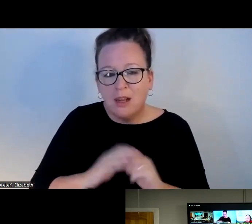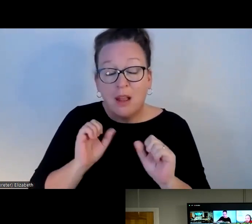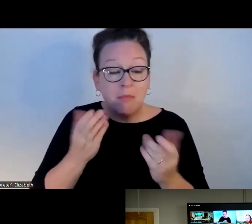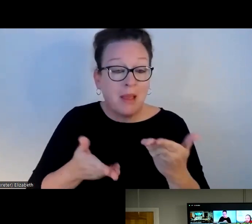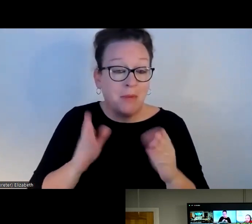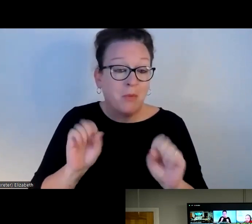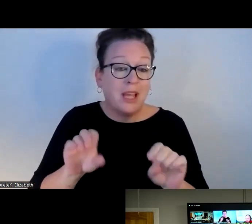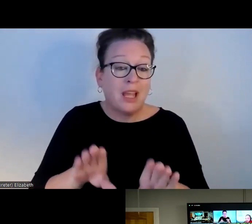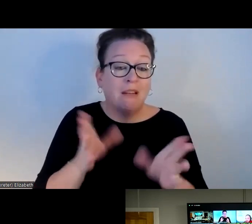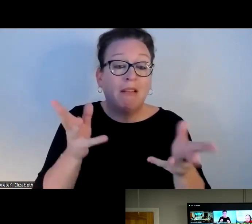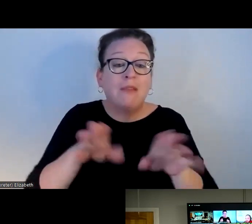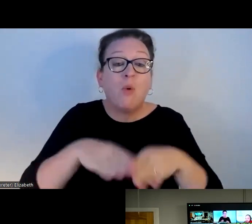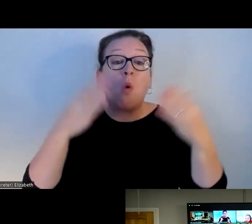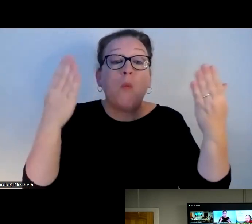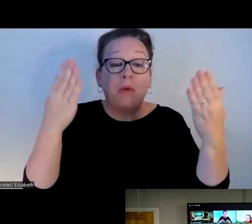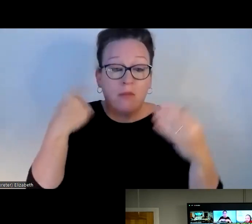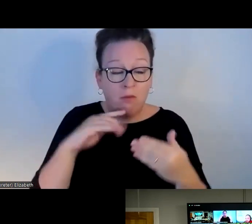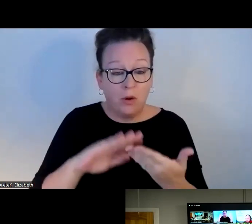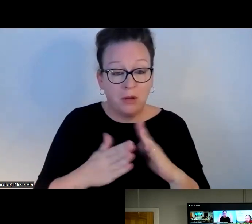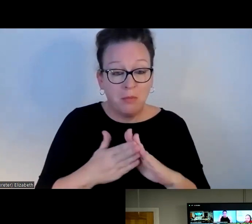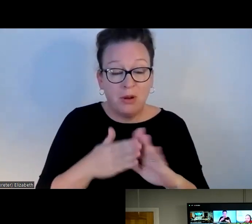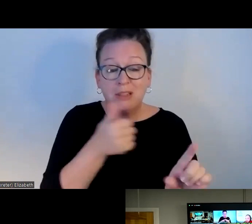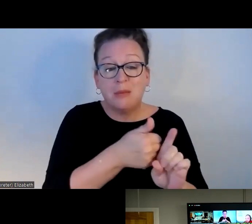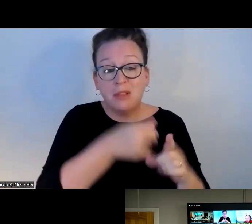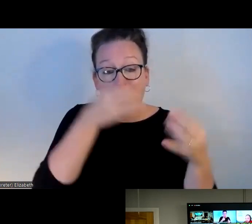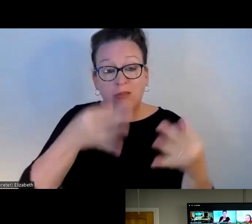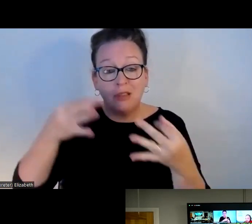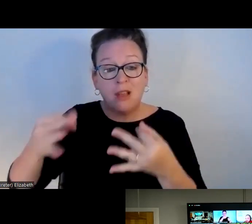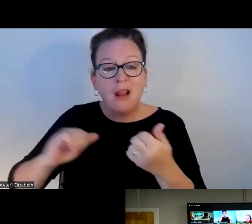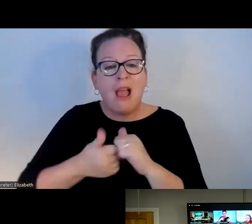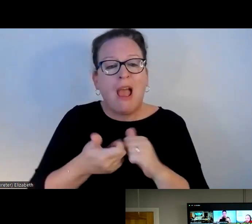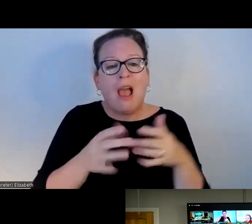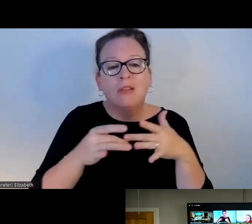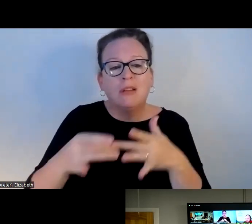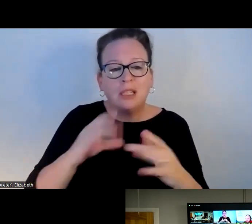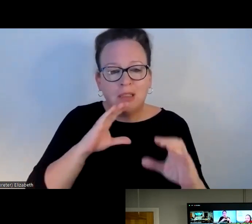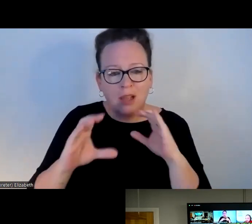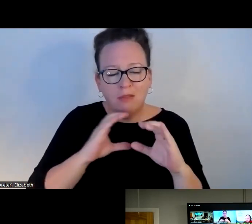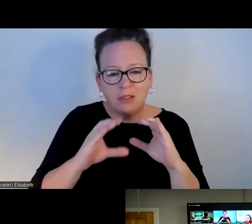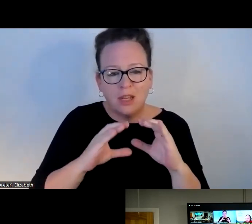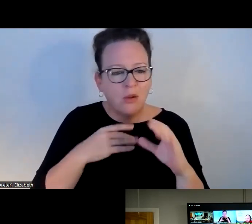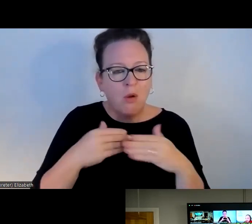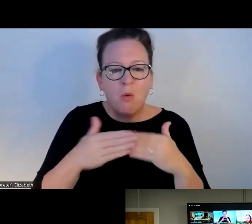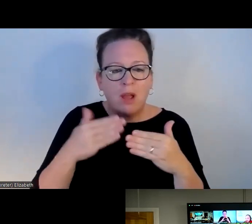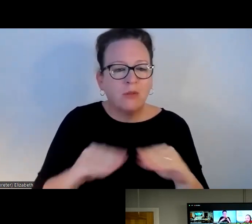open for communities to structure the conversation as they would find most helpful and